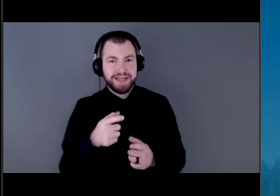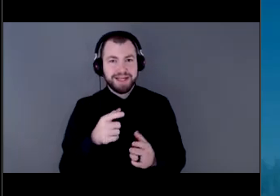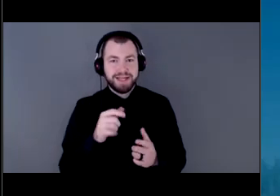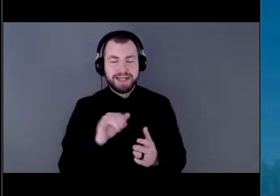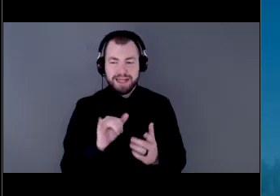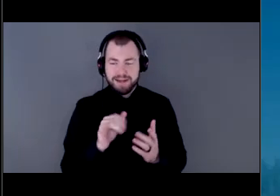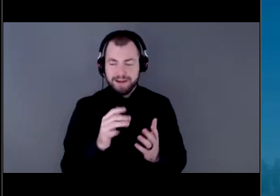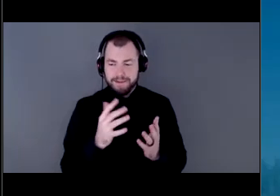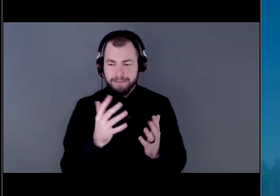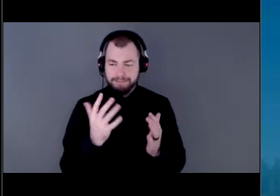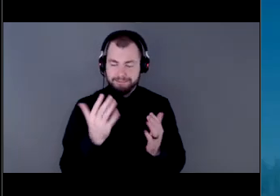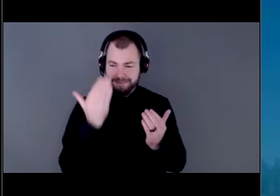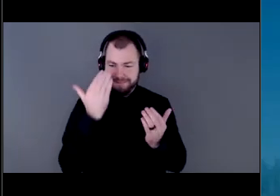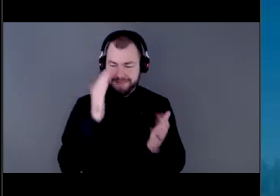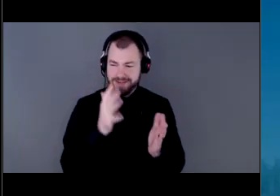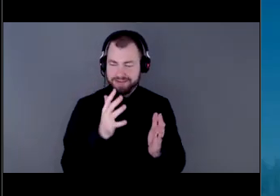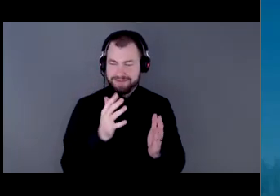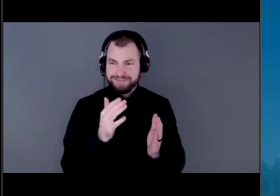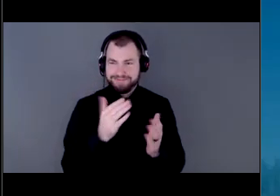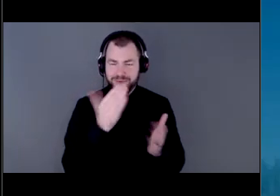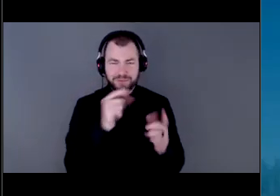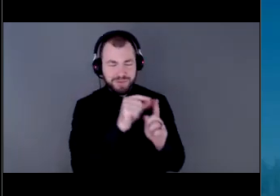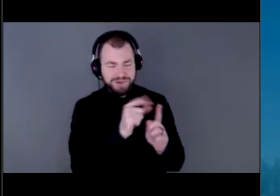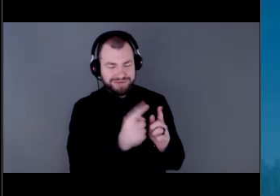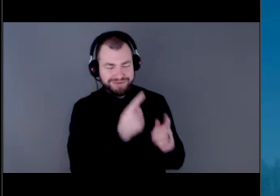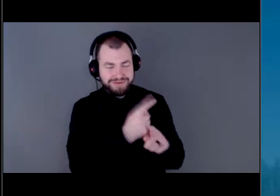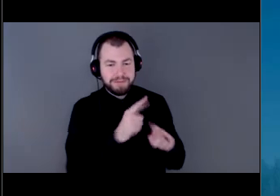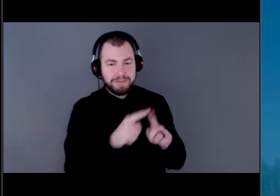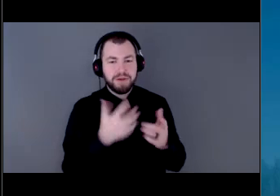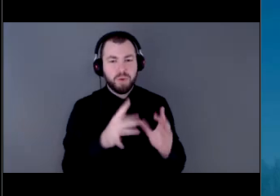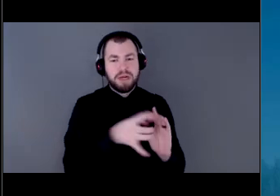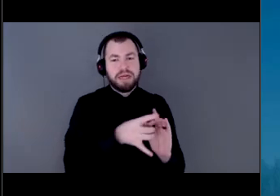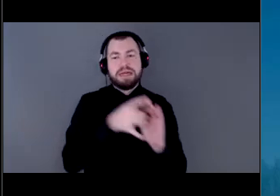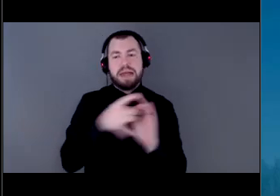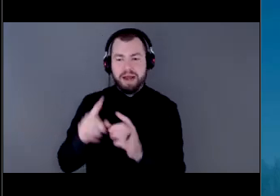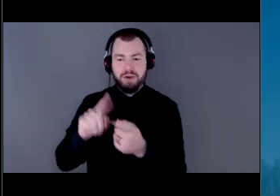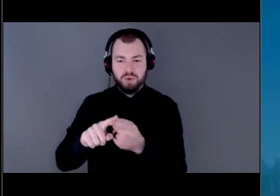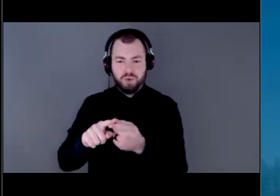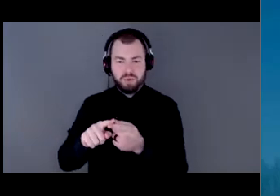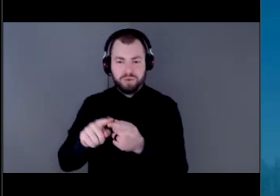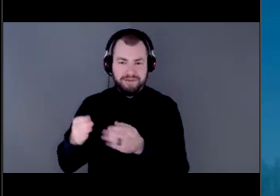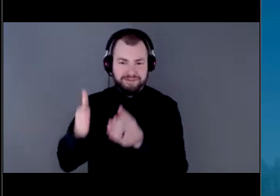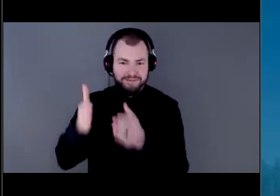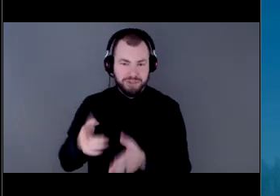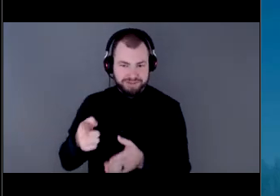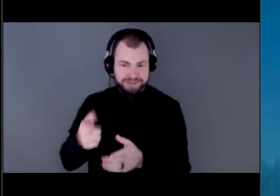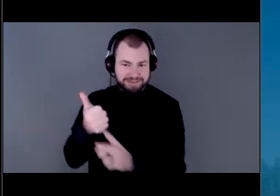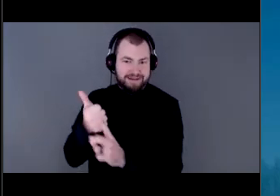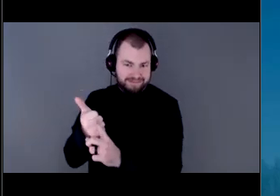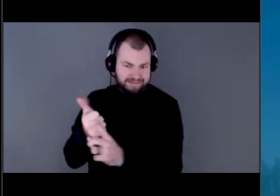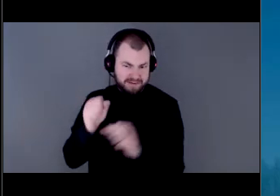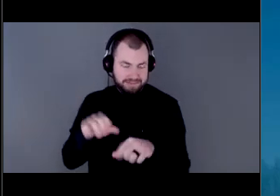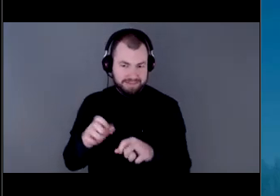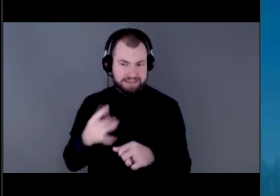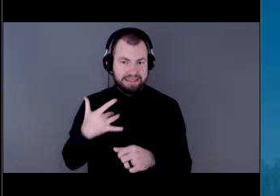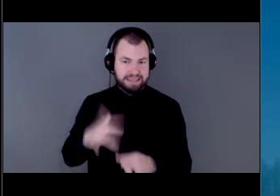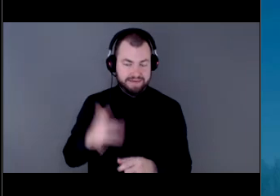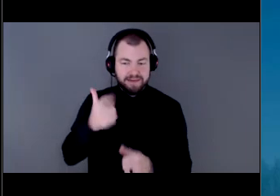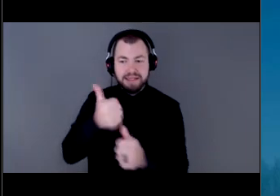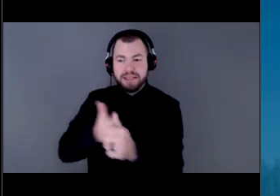word is, but you don't want to tie necessarily to the fishermen themselves. So that could be something that could be a little sensitive because they each have their